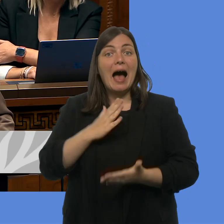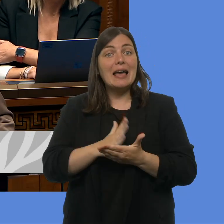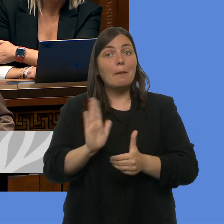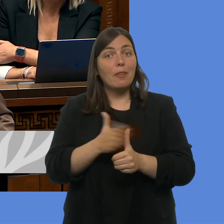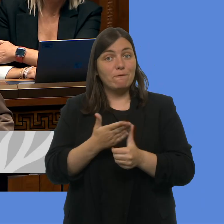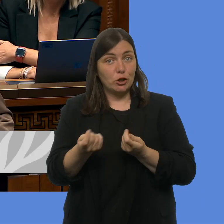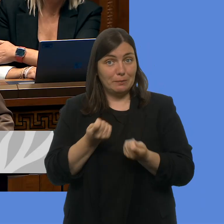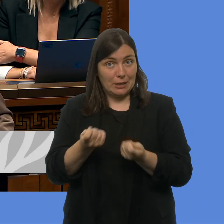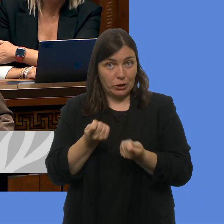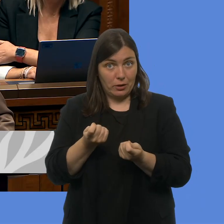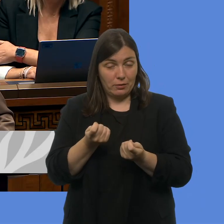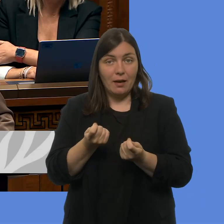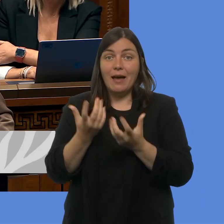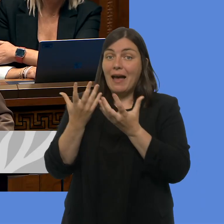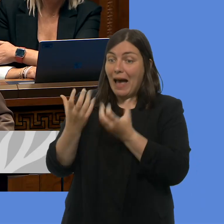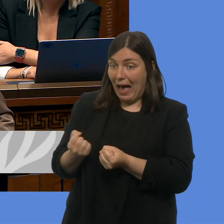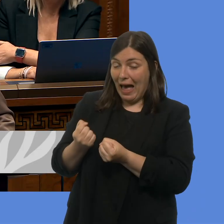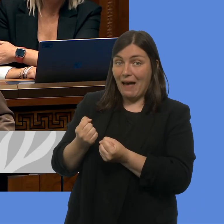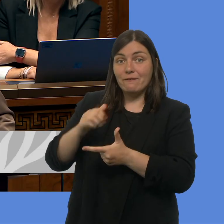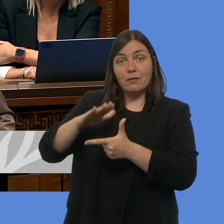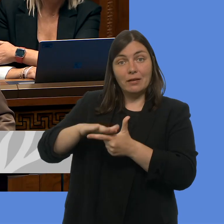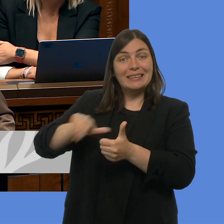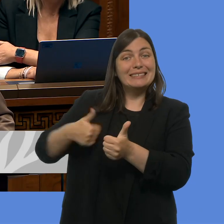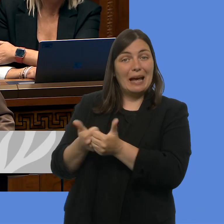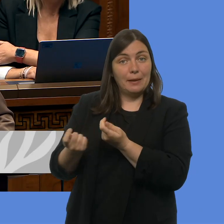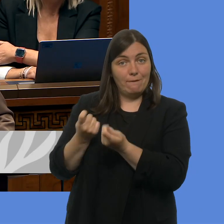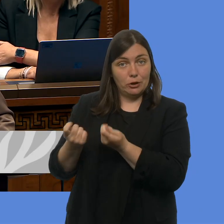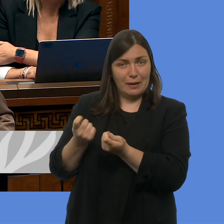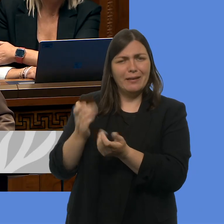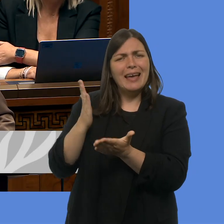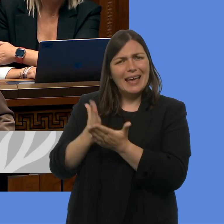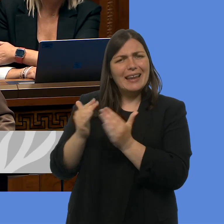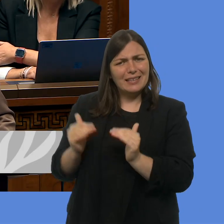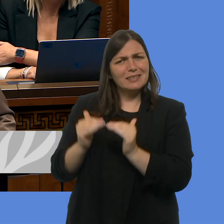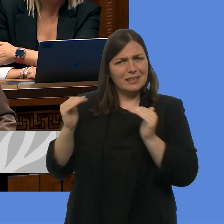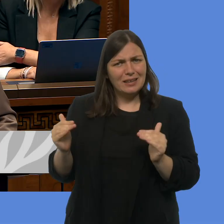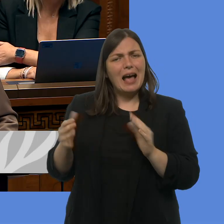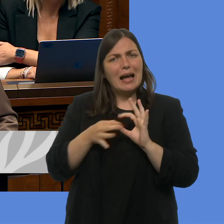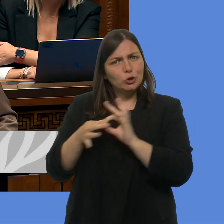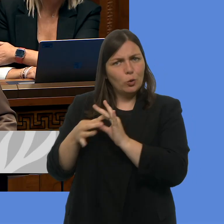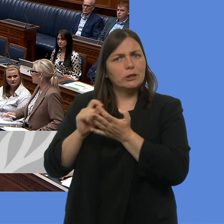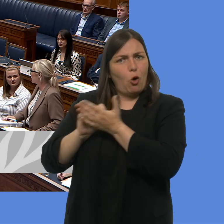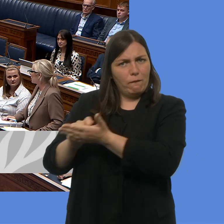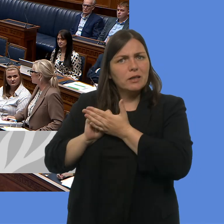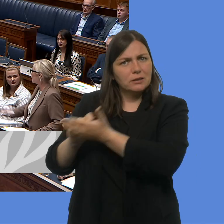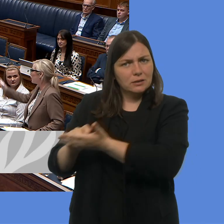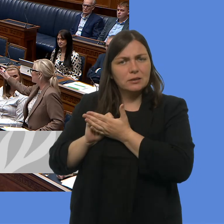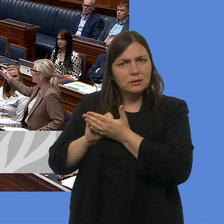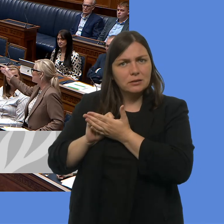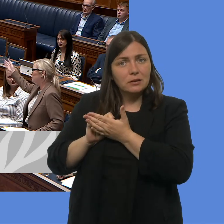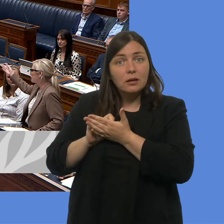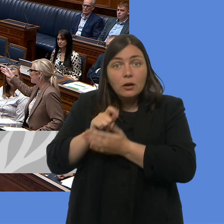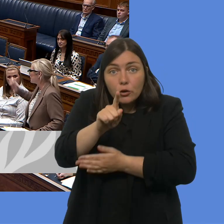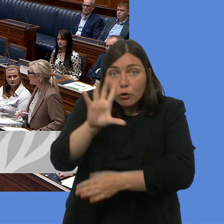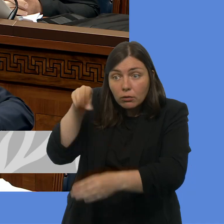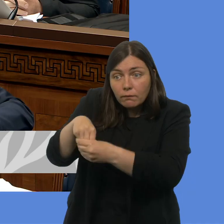First Minister, and it is a joint office. I've never shied away from that. I myself used the joint office title previously also. But let the ERC Committee do its work. You're on the committee,